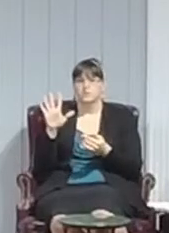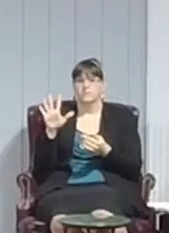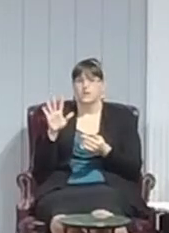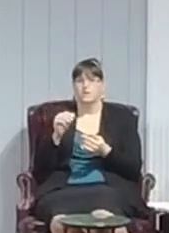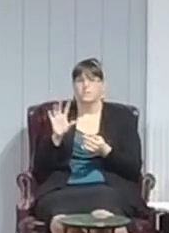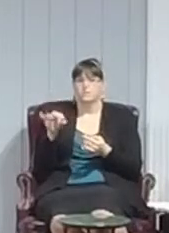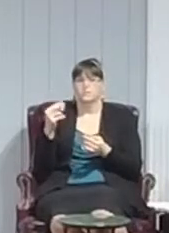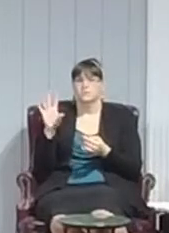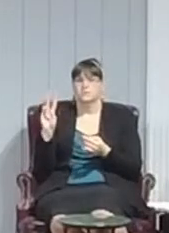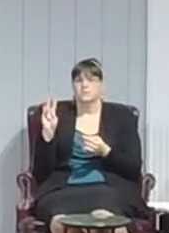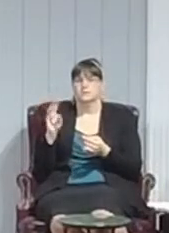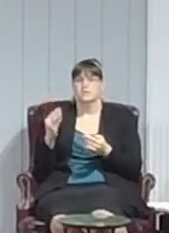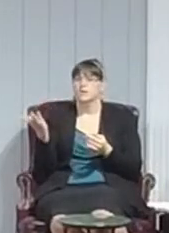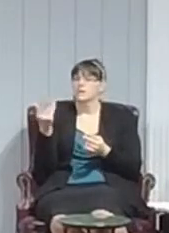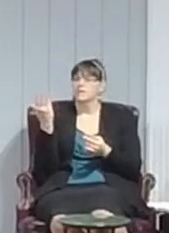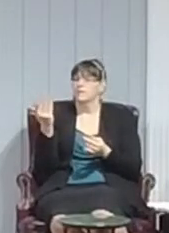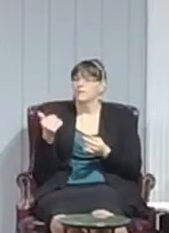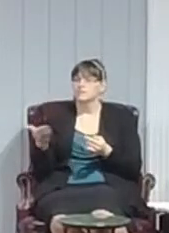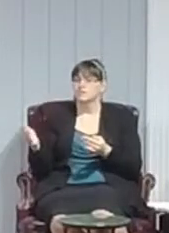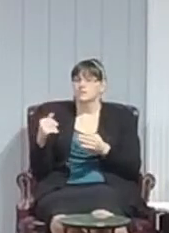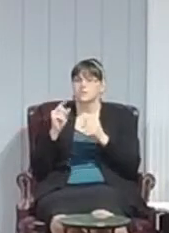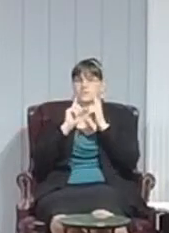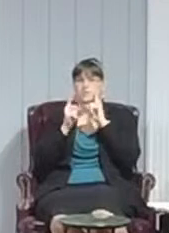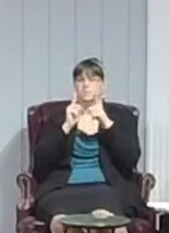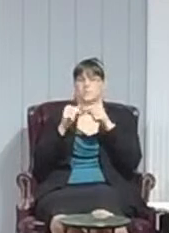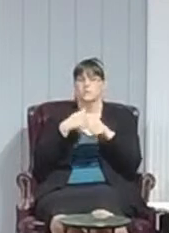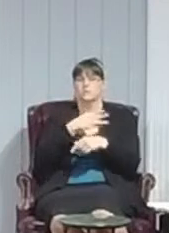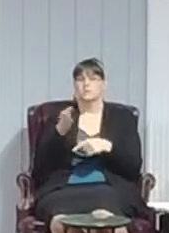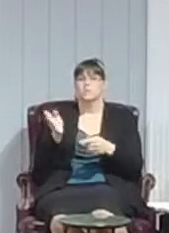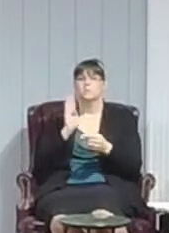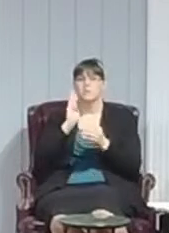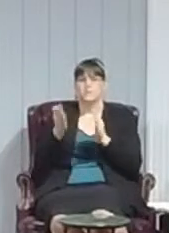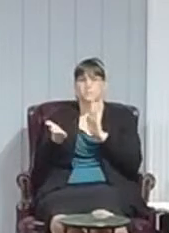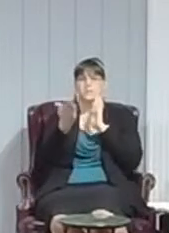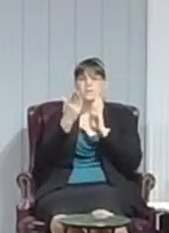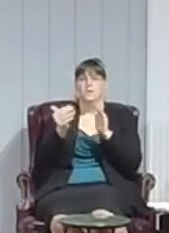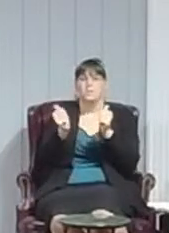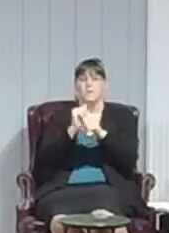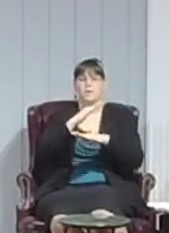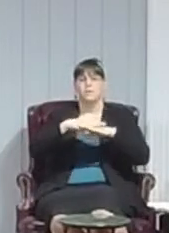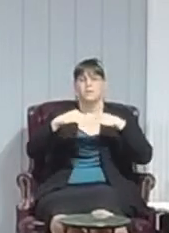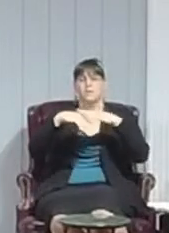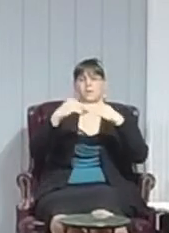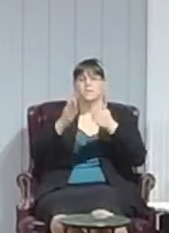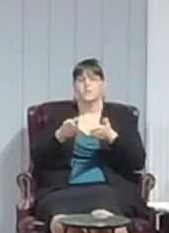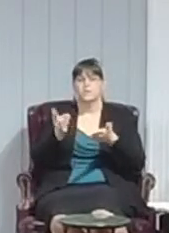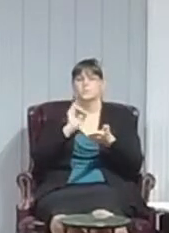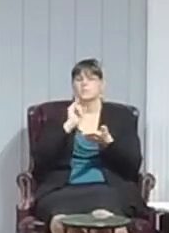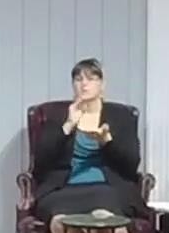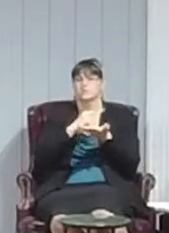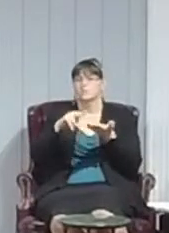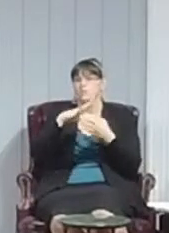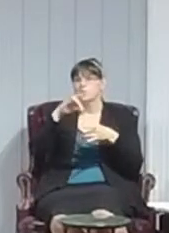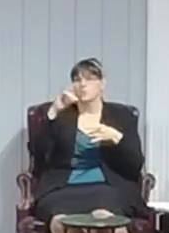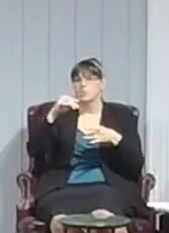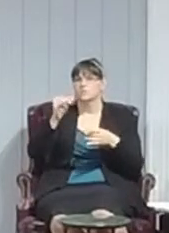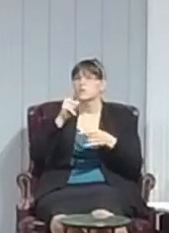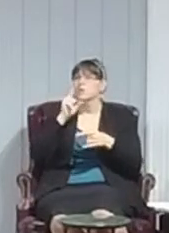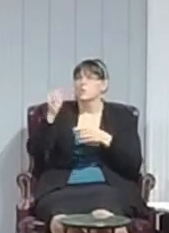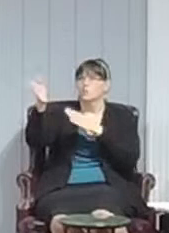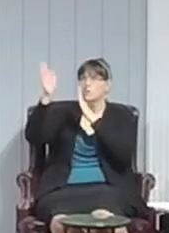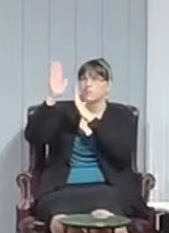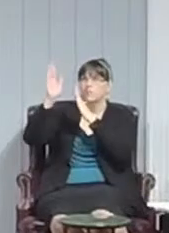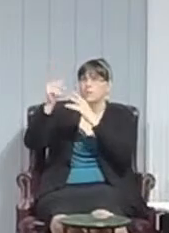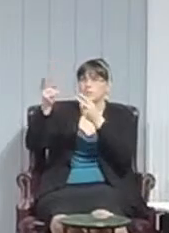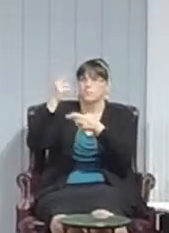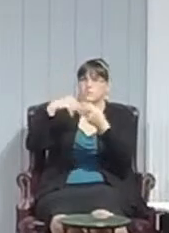and 26, these things have I spoken unto you, being yet present with you. But the Comforter, which is the Holy Ghost, whom the Father will send in